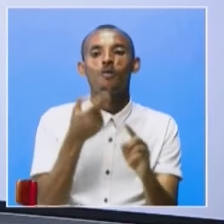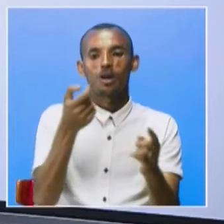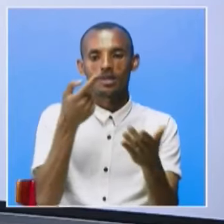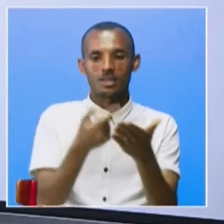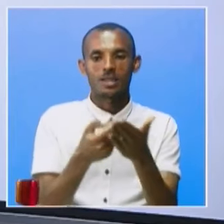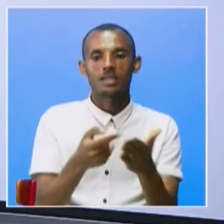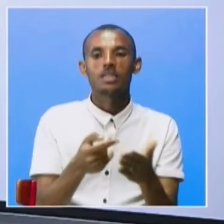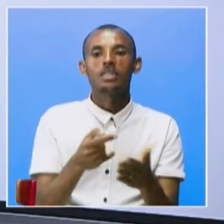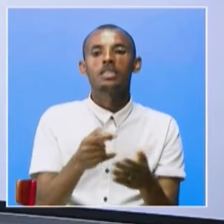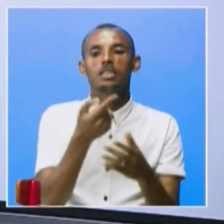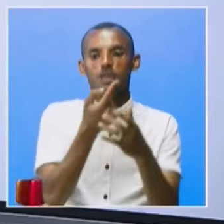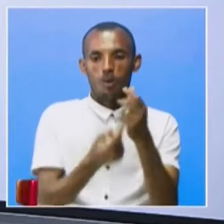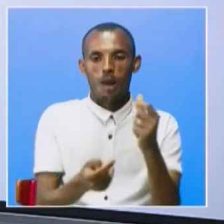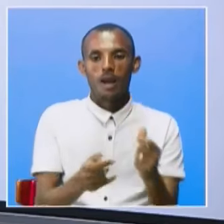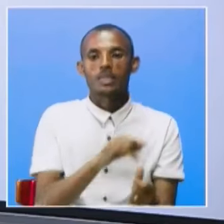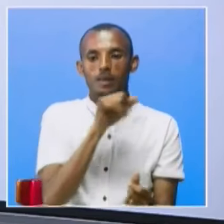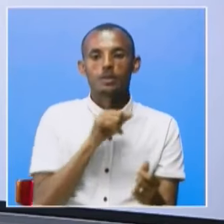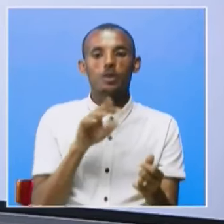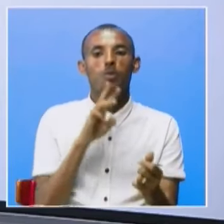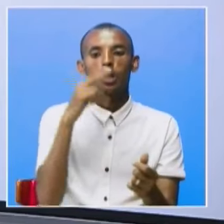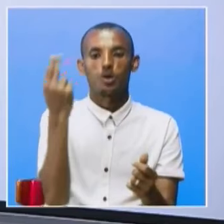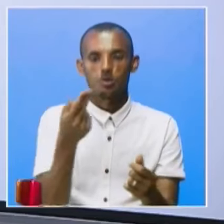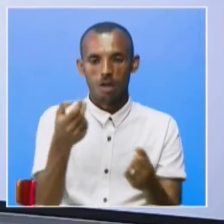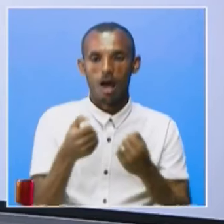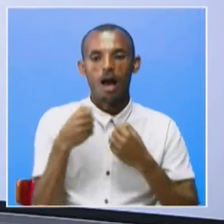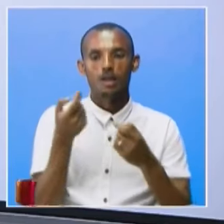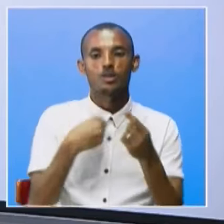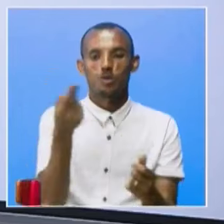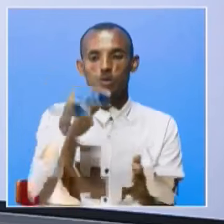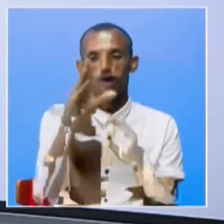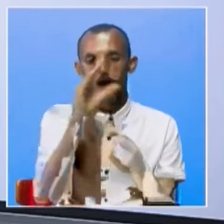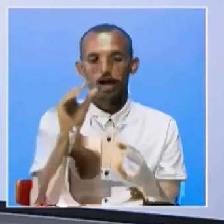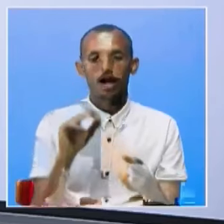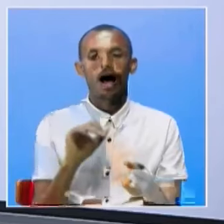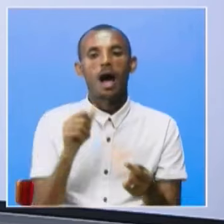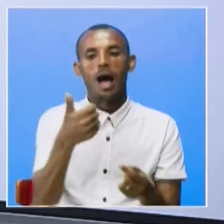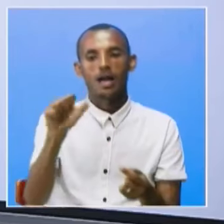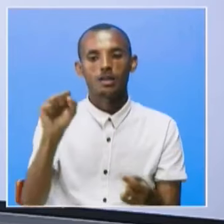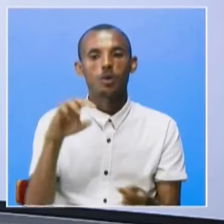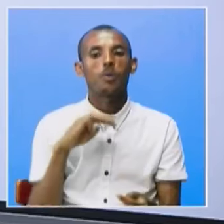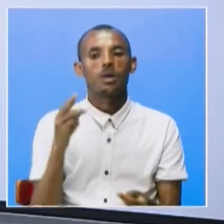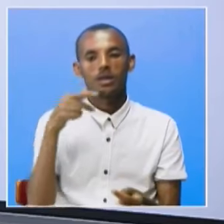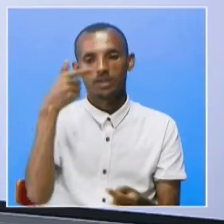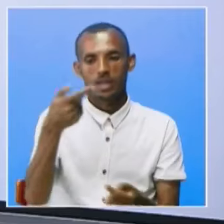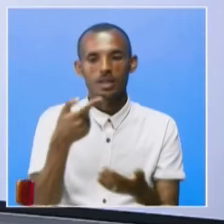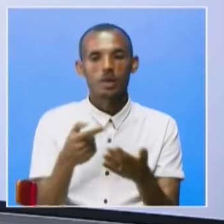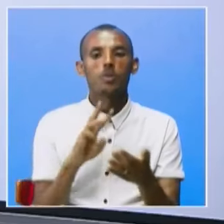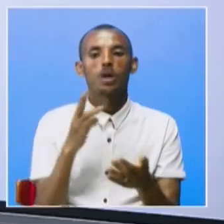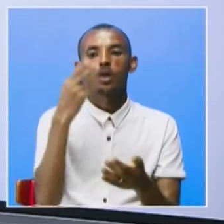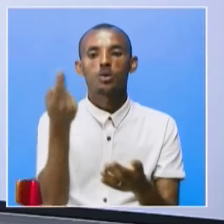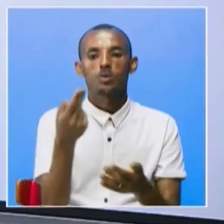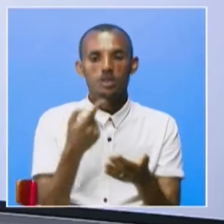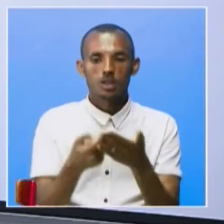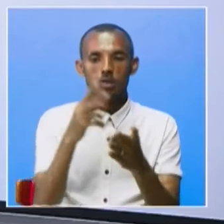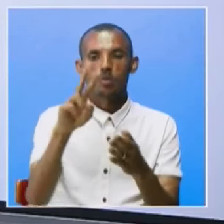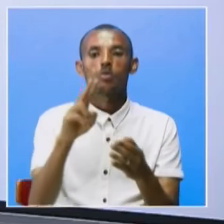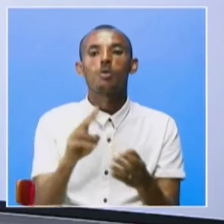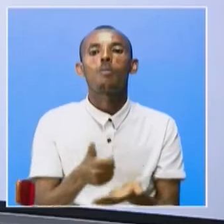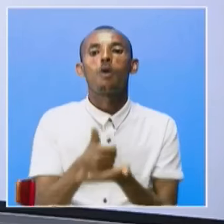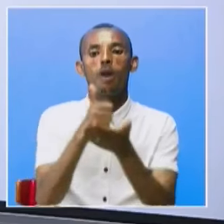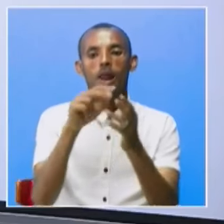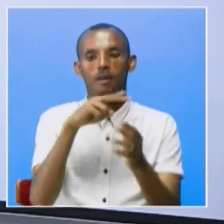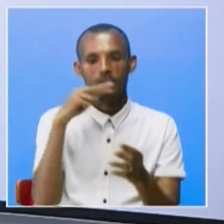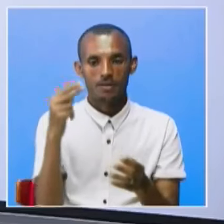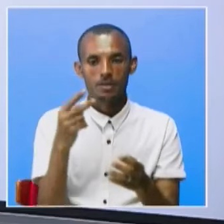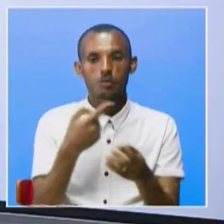singular subject, we use what? Has to. And as we said, we use these two modal auxiliaries to